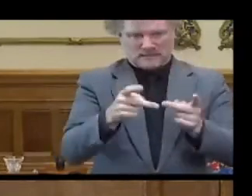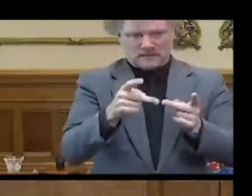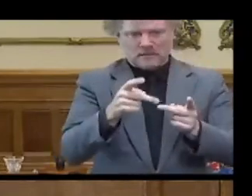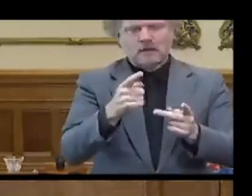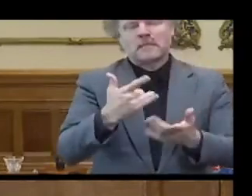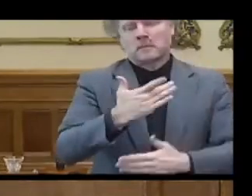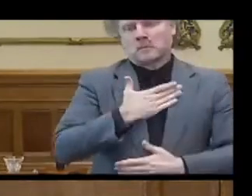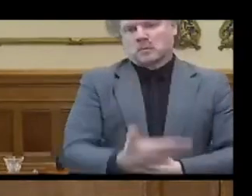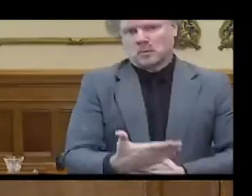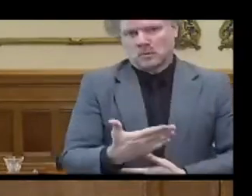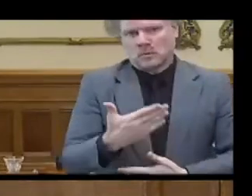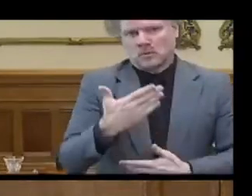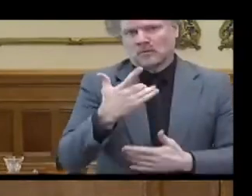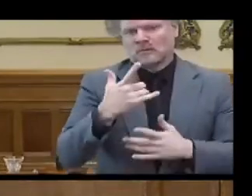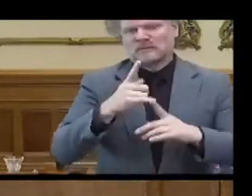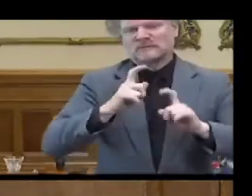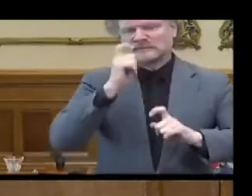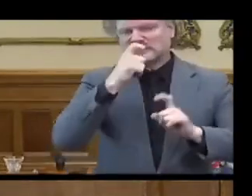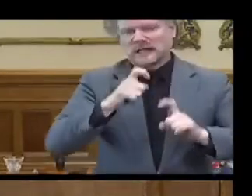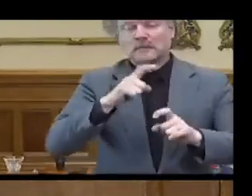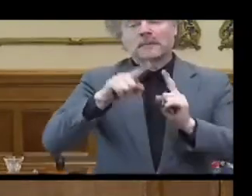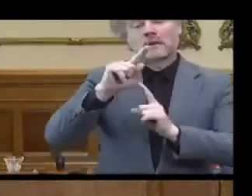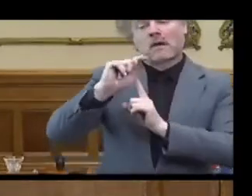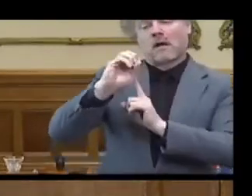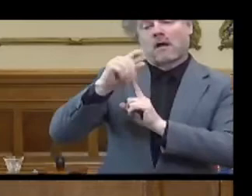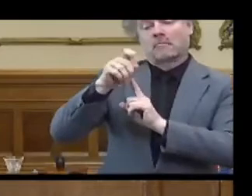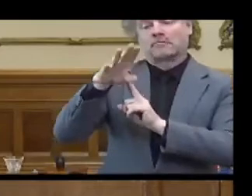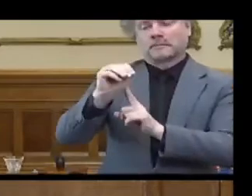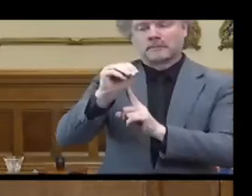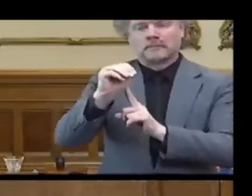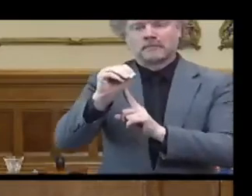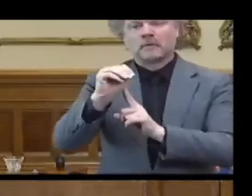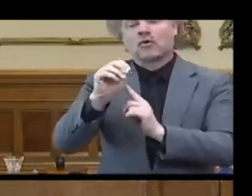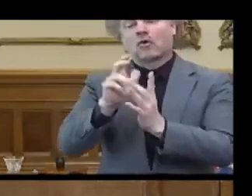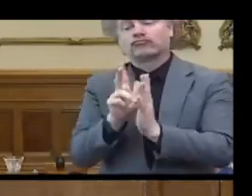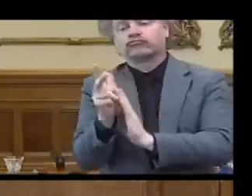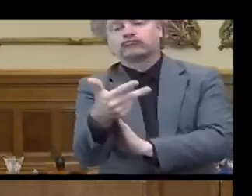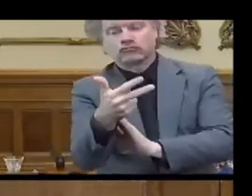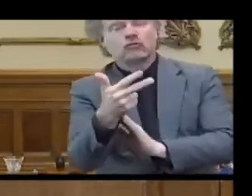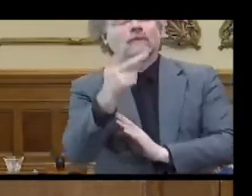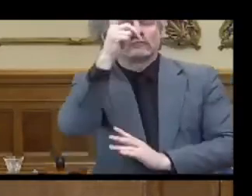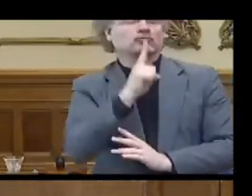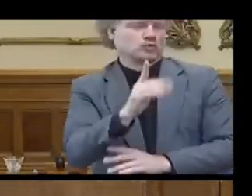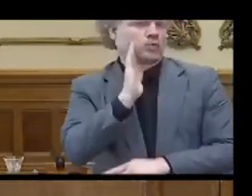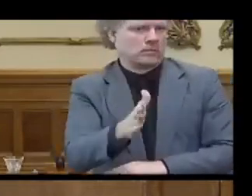to do that testing, but I know the Optum sites will do that. Our drive-through testing will do that.